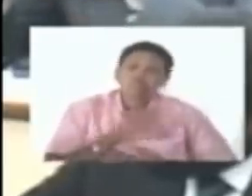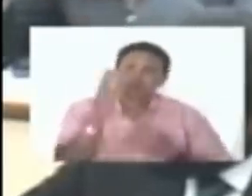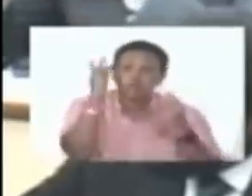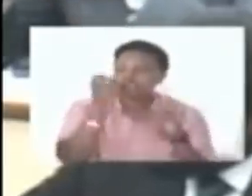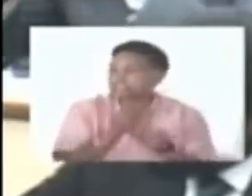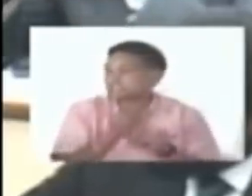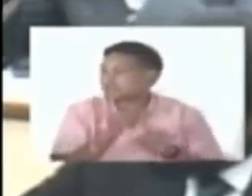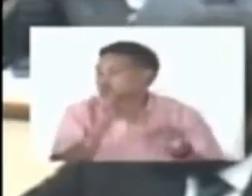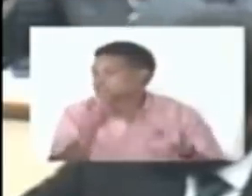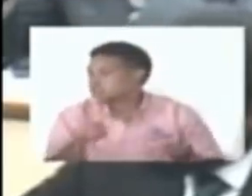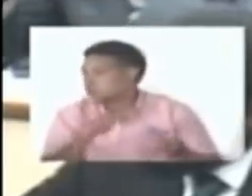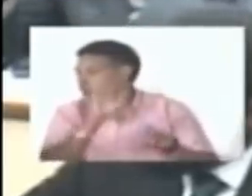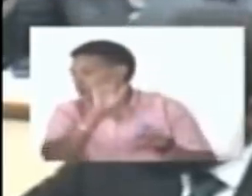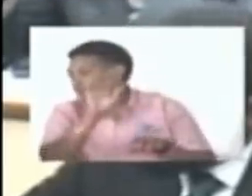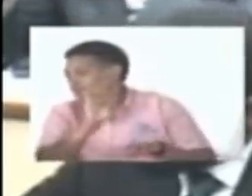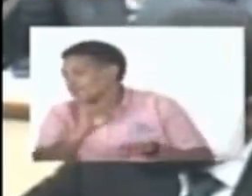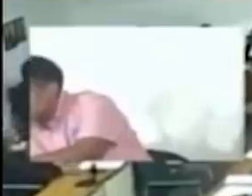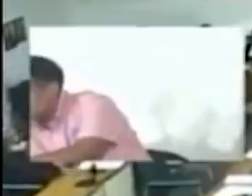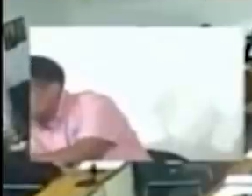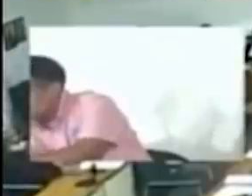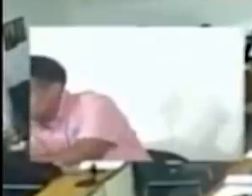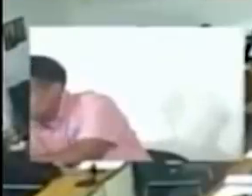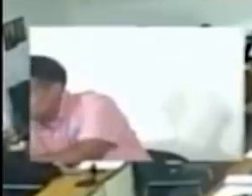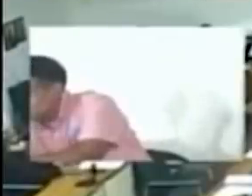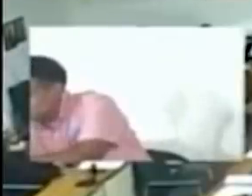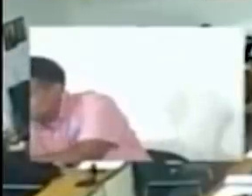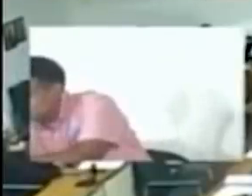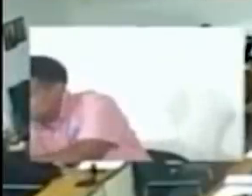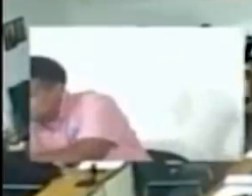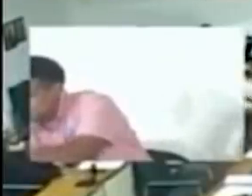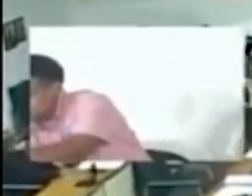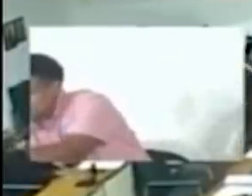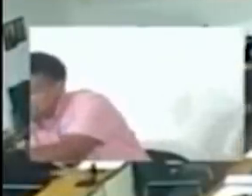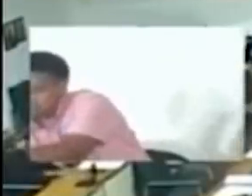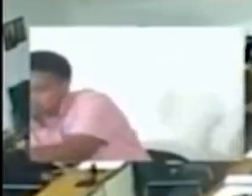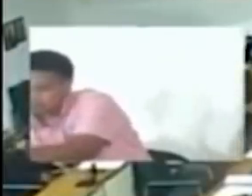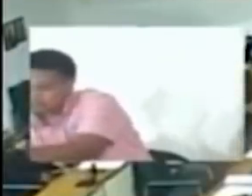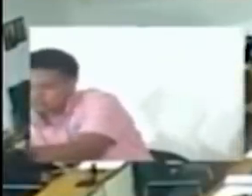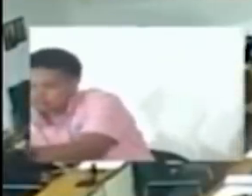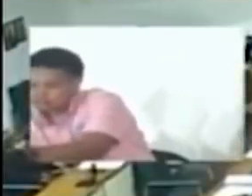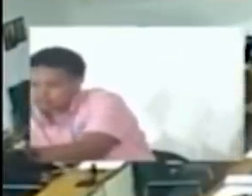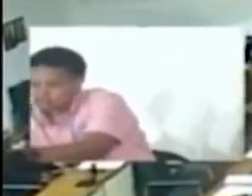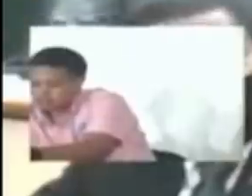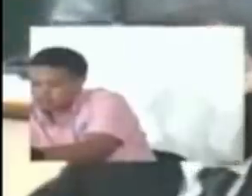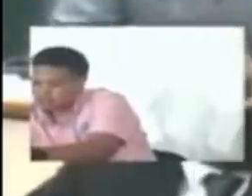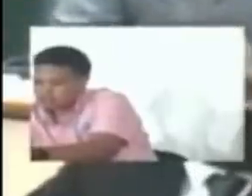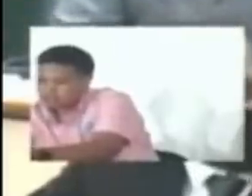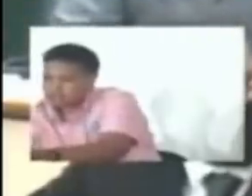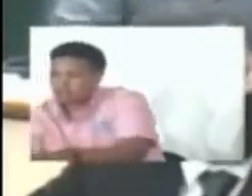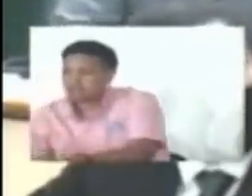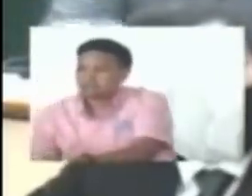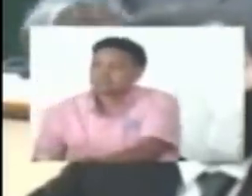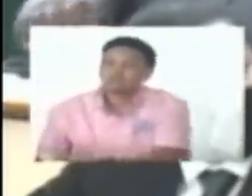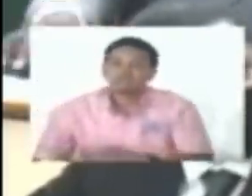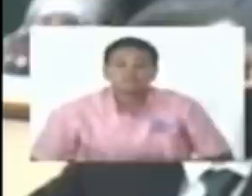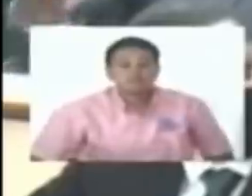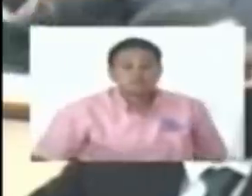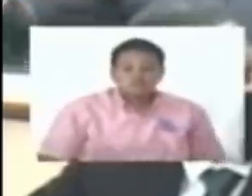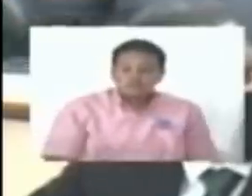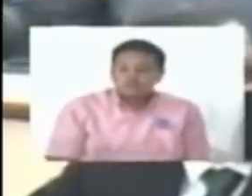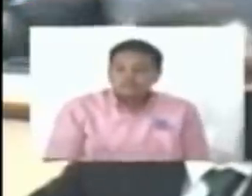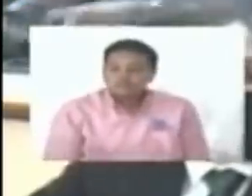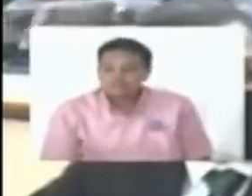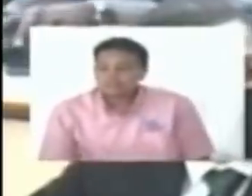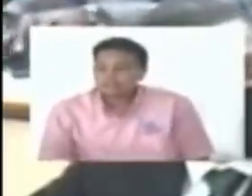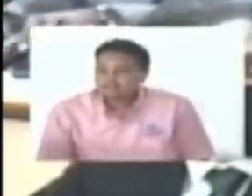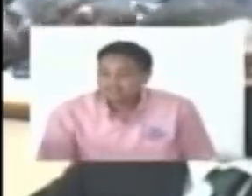in responding to their needs. She says the $40 million Jamaican dollars is in addition to the $10.6 million that